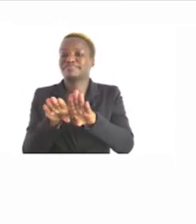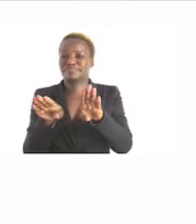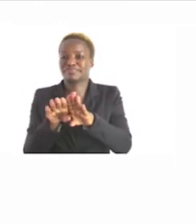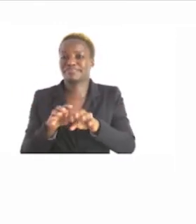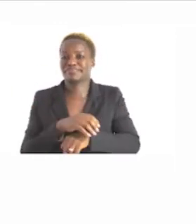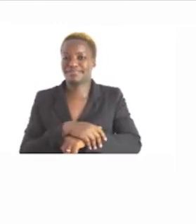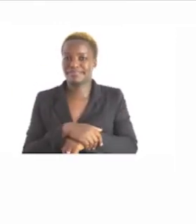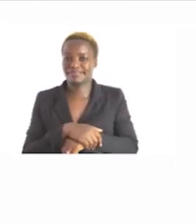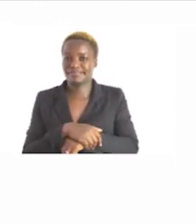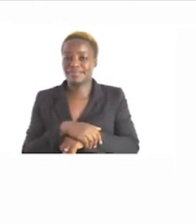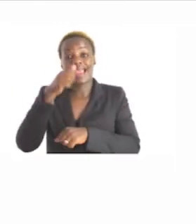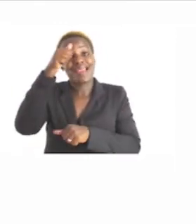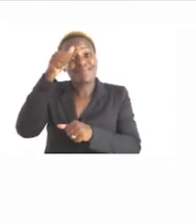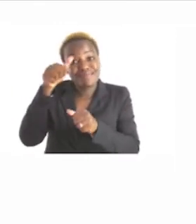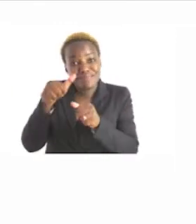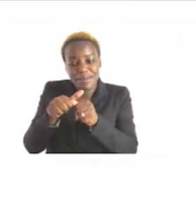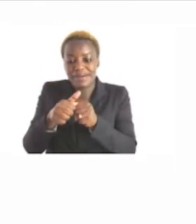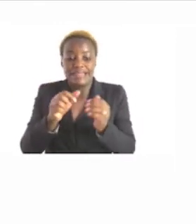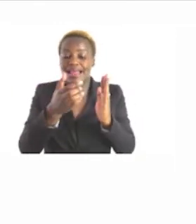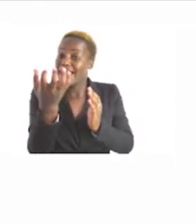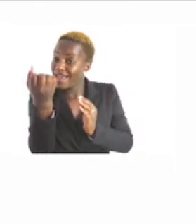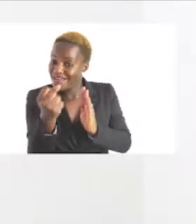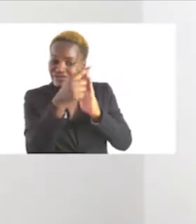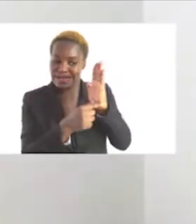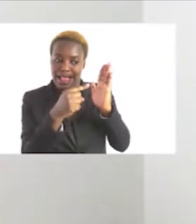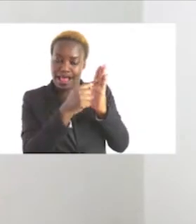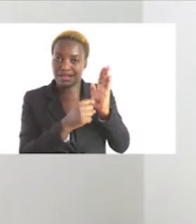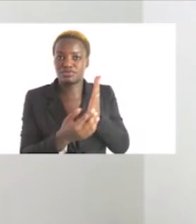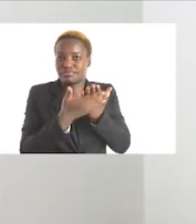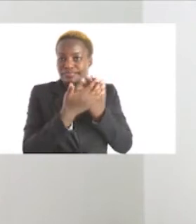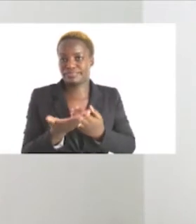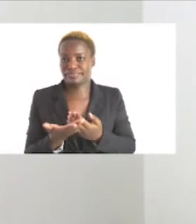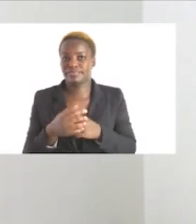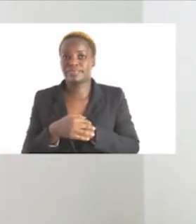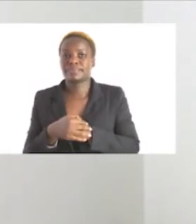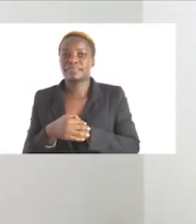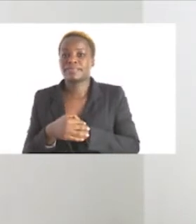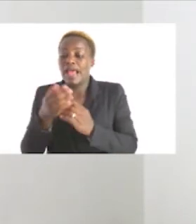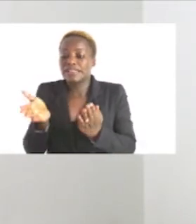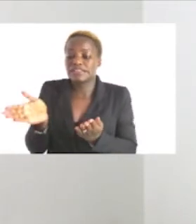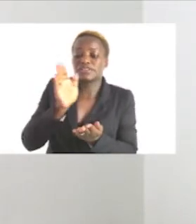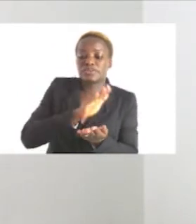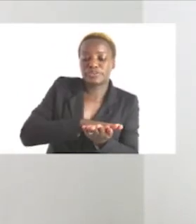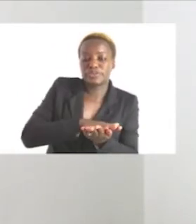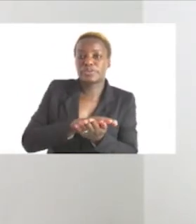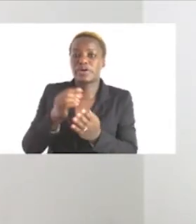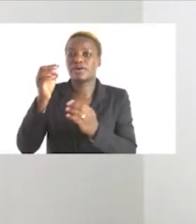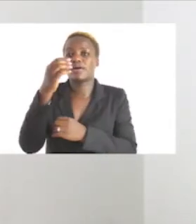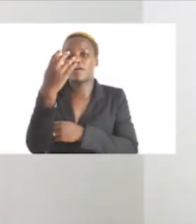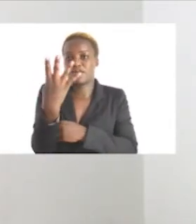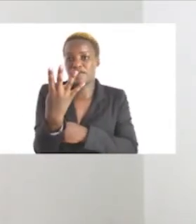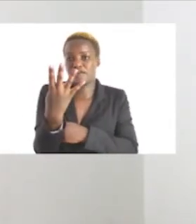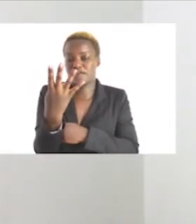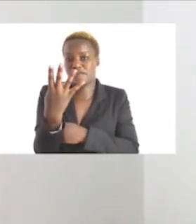home. And remember to have a calendar with you to help you. Now, how about we turn to page